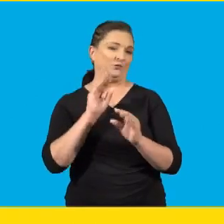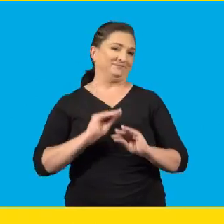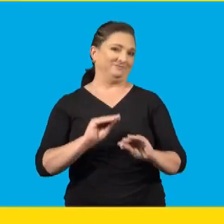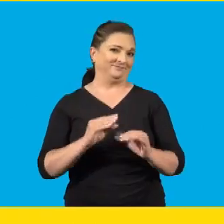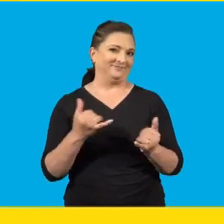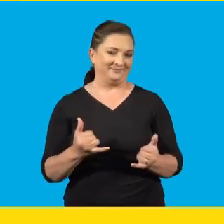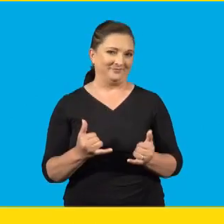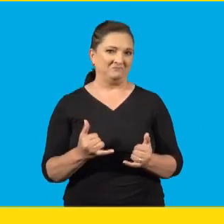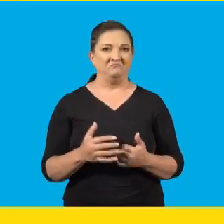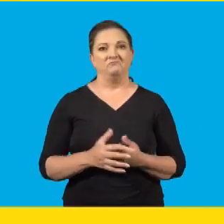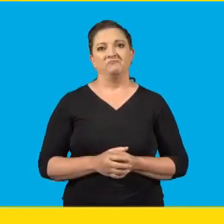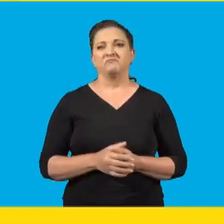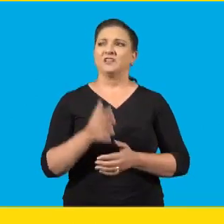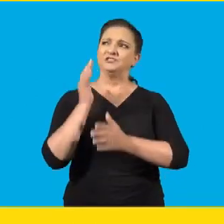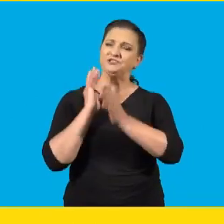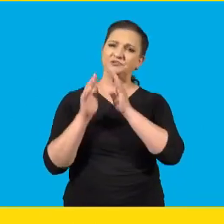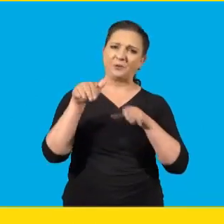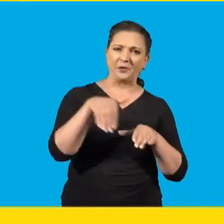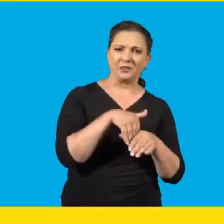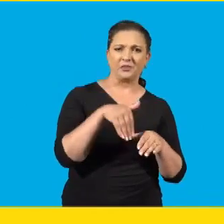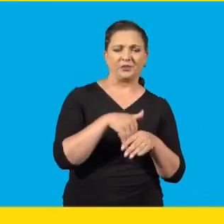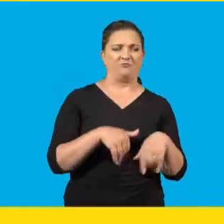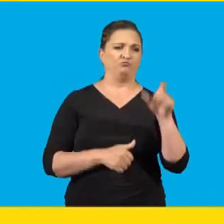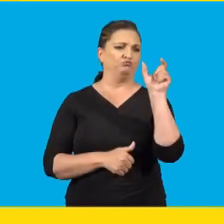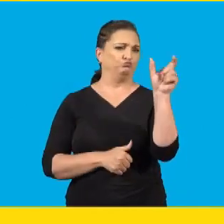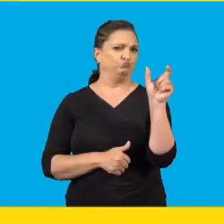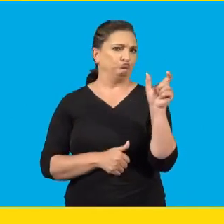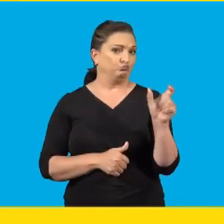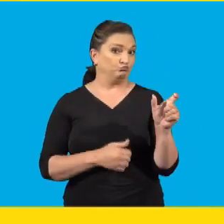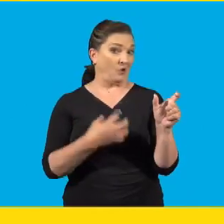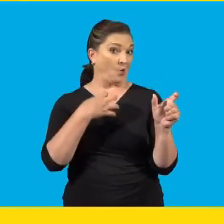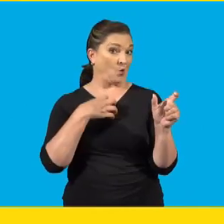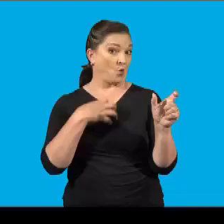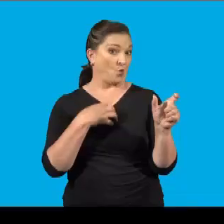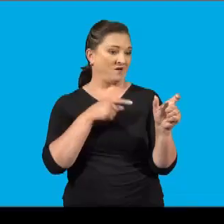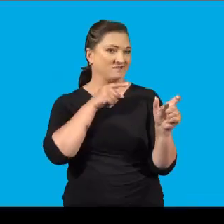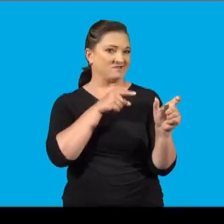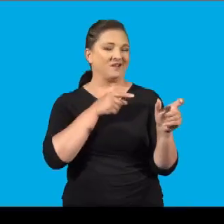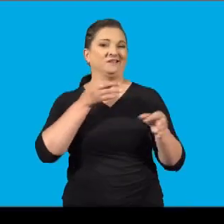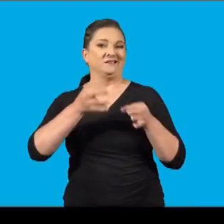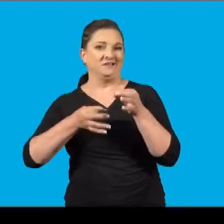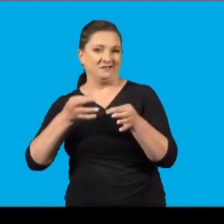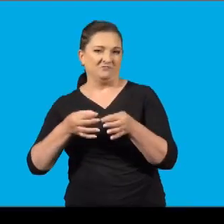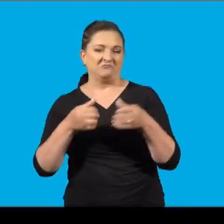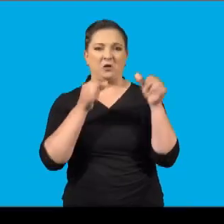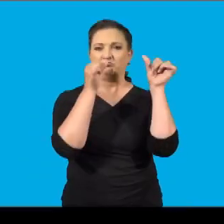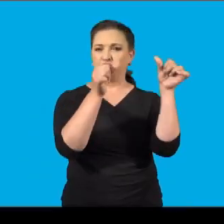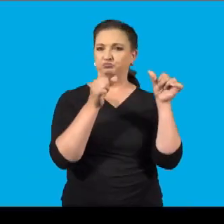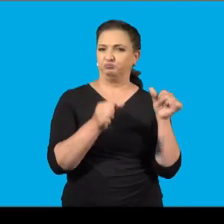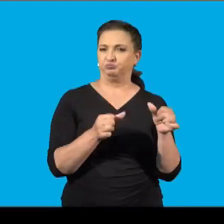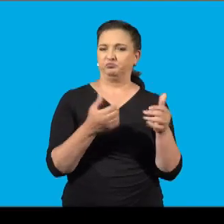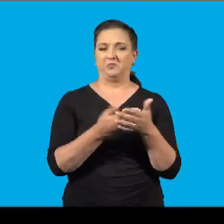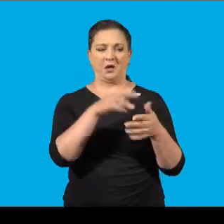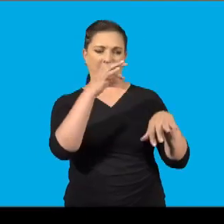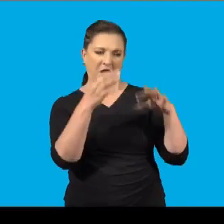taught today, ranging from historical concepts, defining words in your own words, analyzing